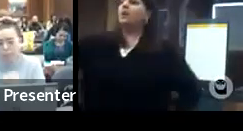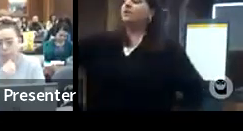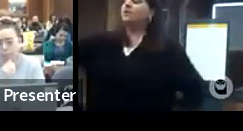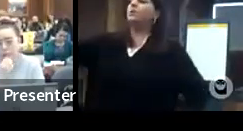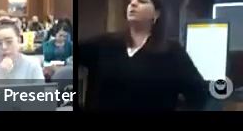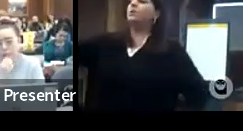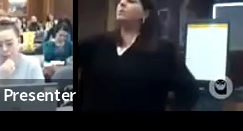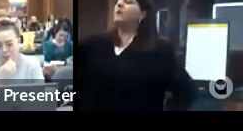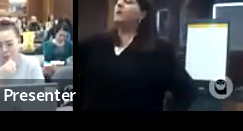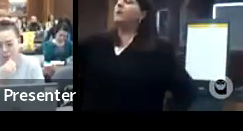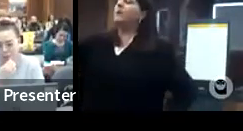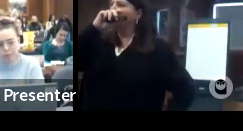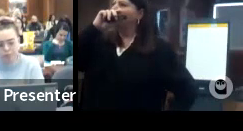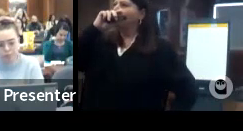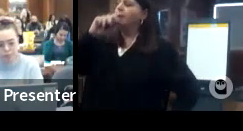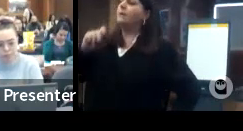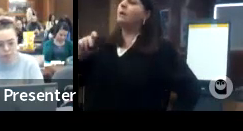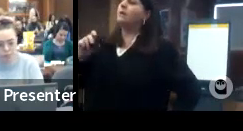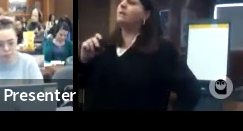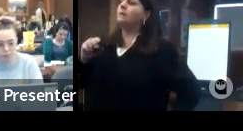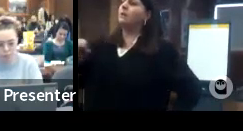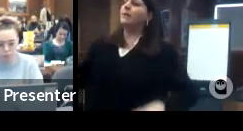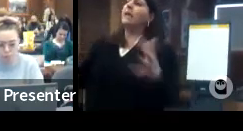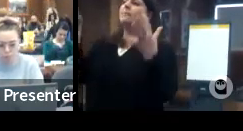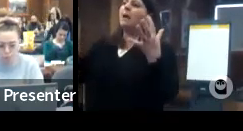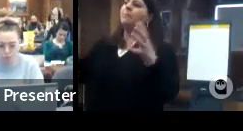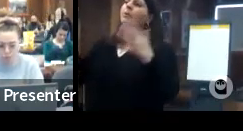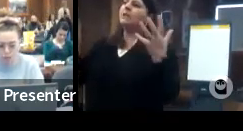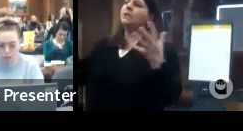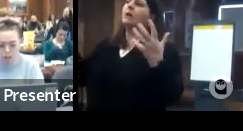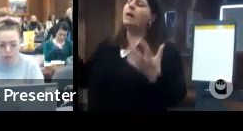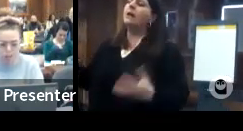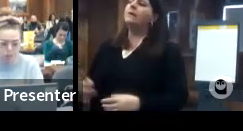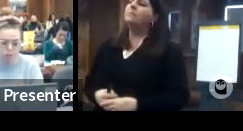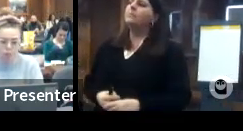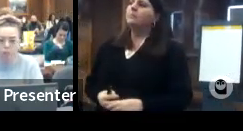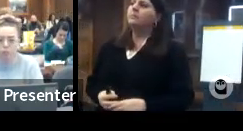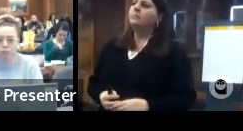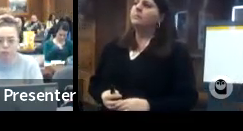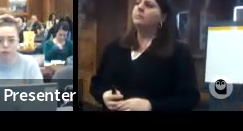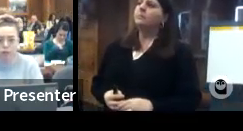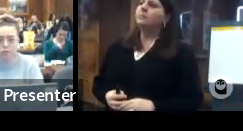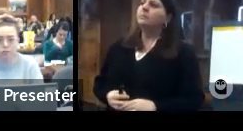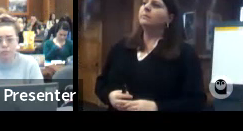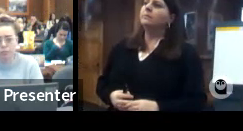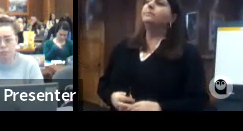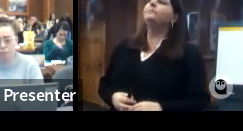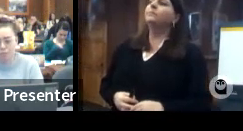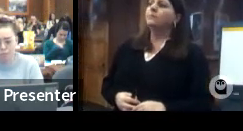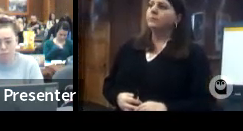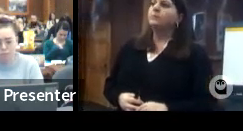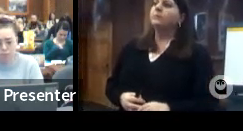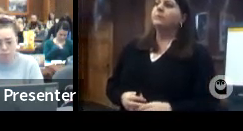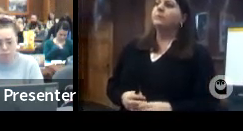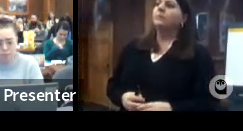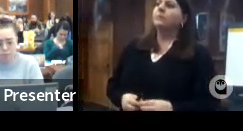should ask Josh, because you were here in the room with me. Anything from your group that you wanted or that came up or question or highlight? It was actually a lot of it that seemed to